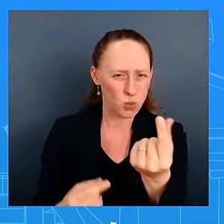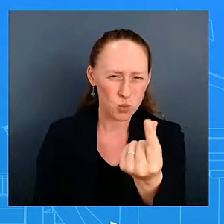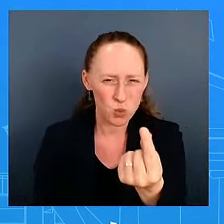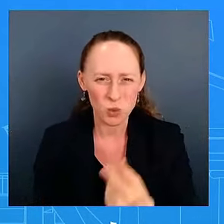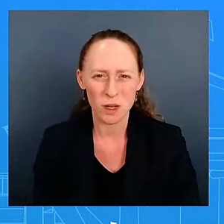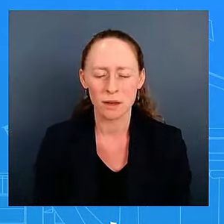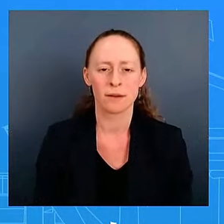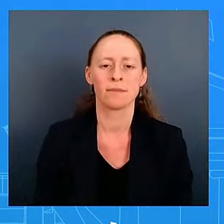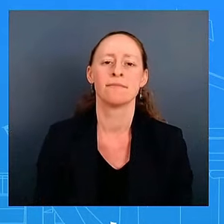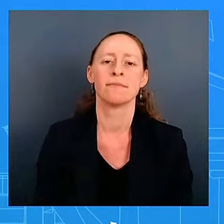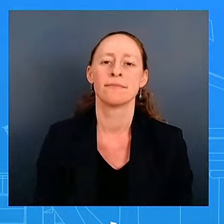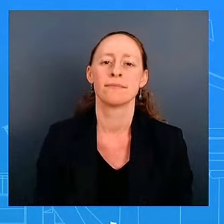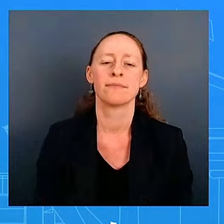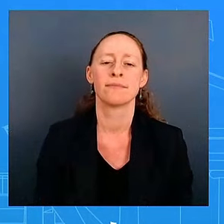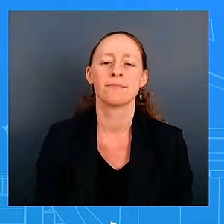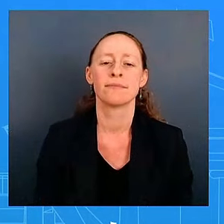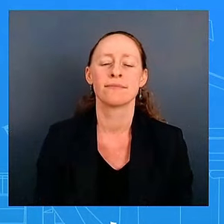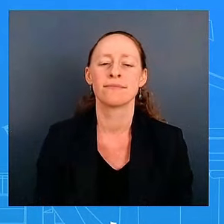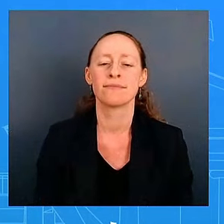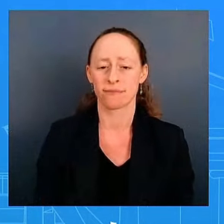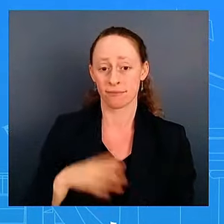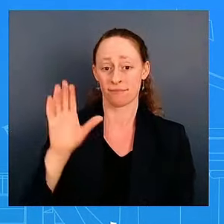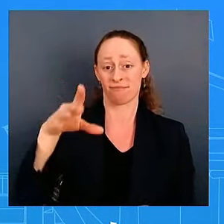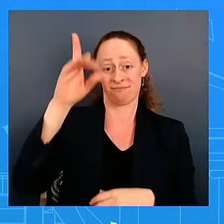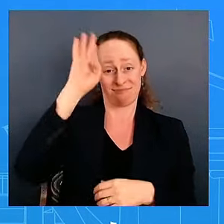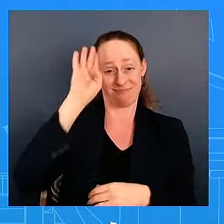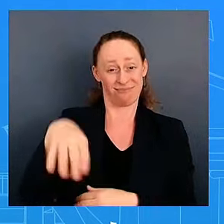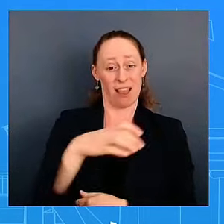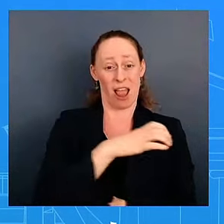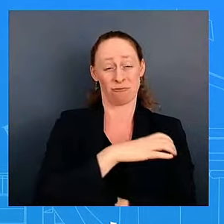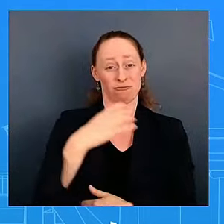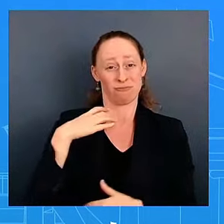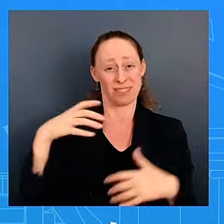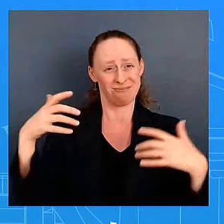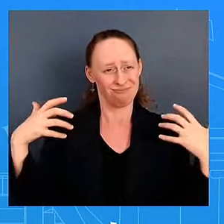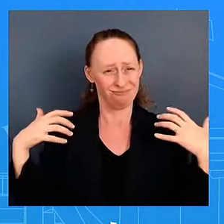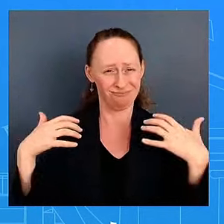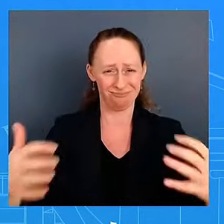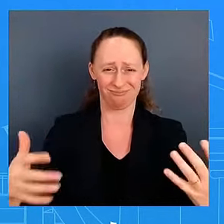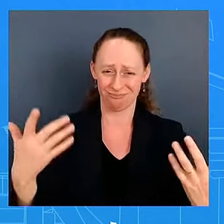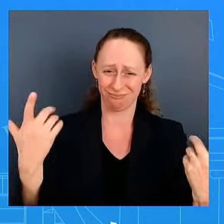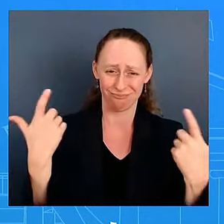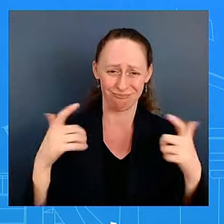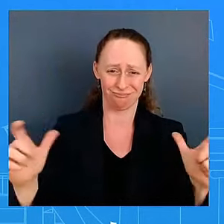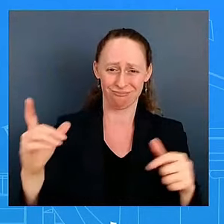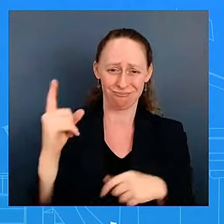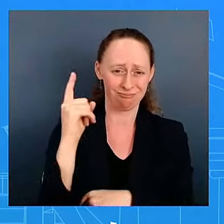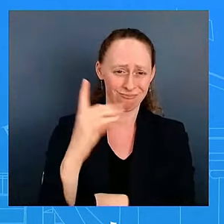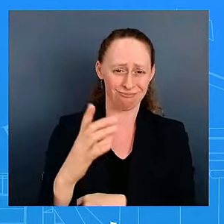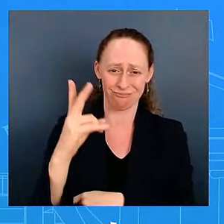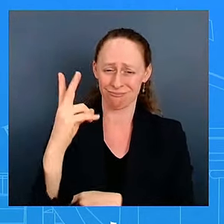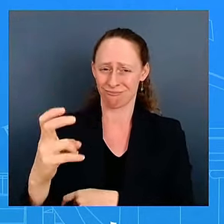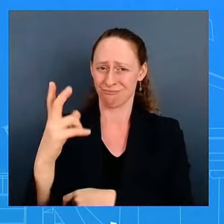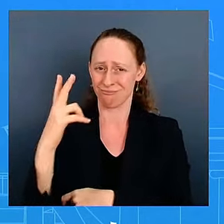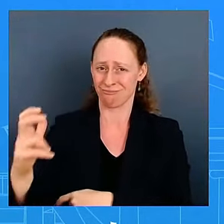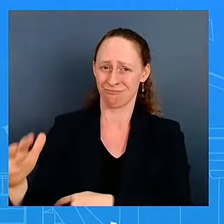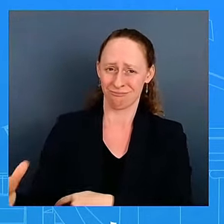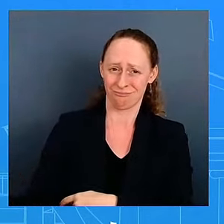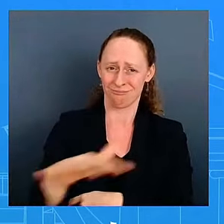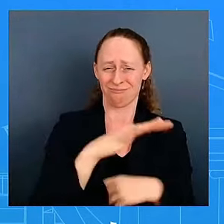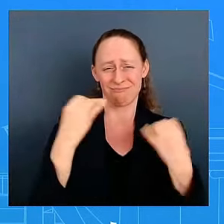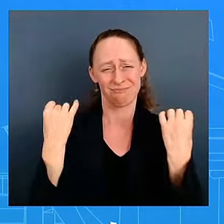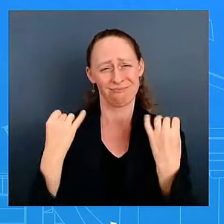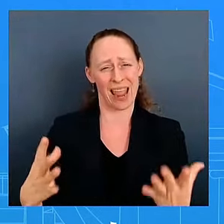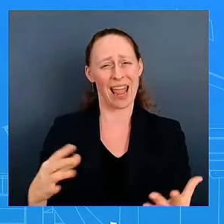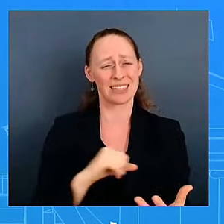of folks who have supported him. We've heard from Senator Coons. We heard from Senator Fetterman. There's support there as well for him. And so